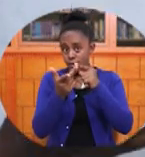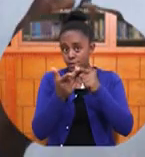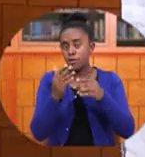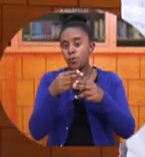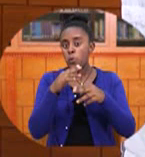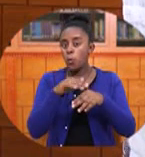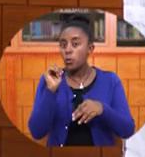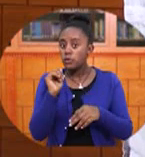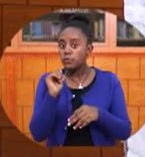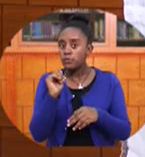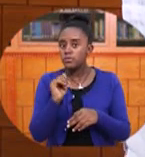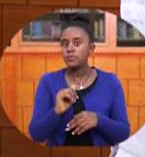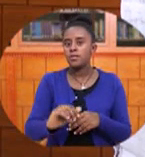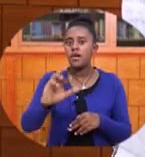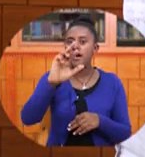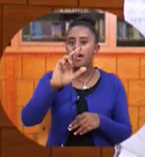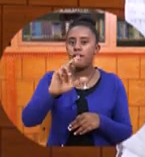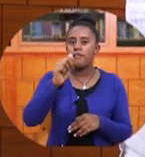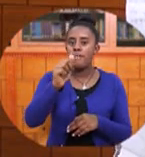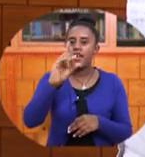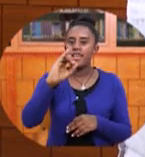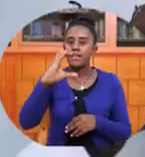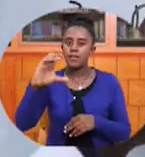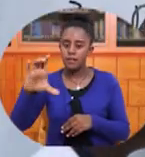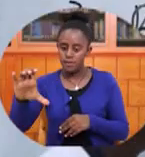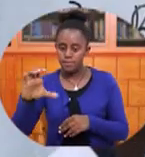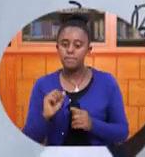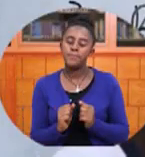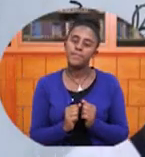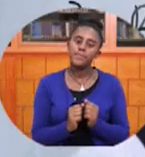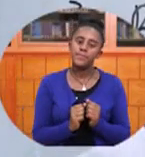The third one is called radicle.